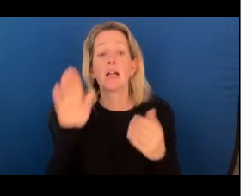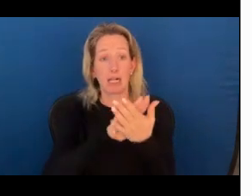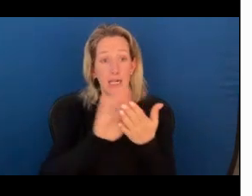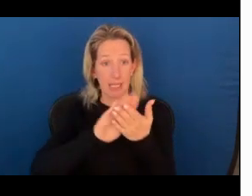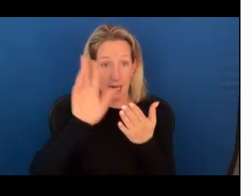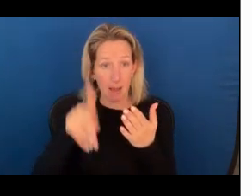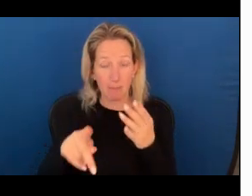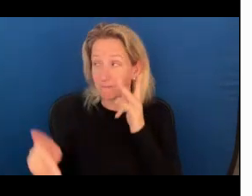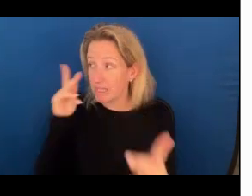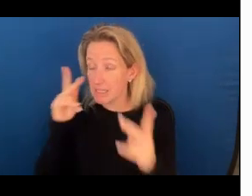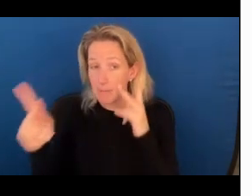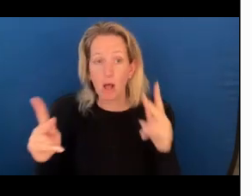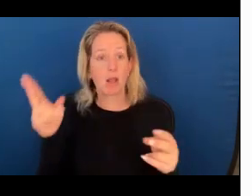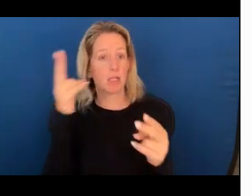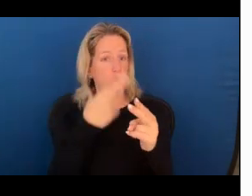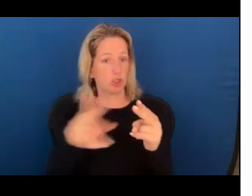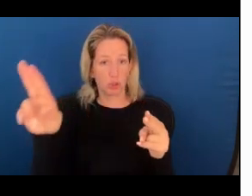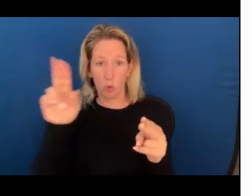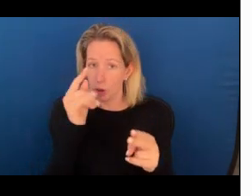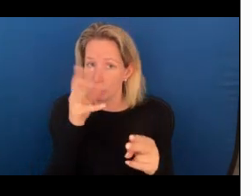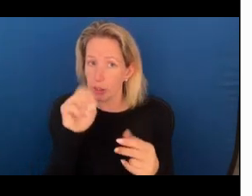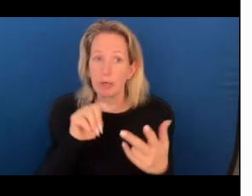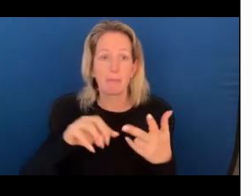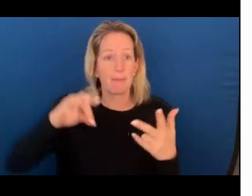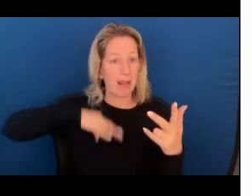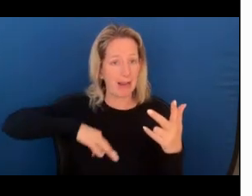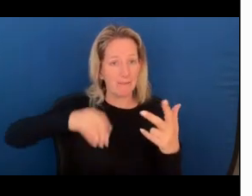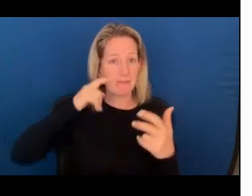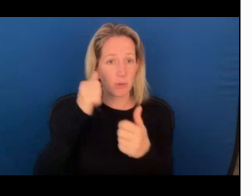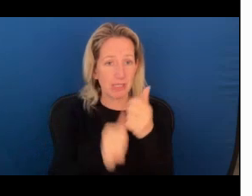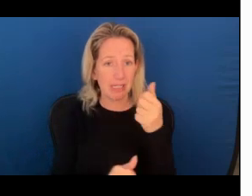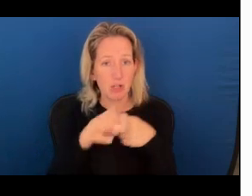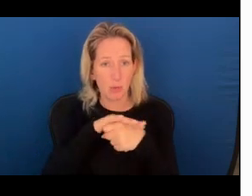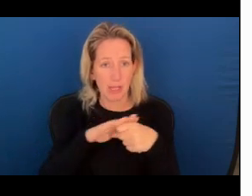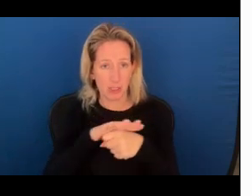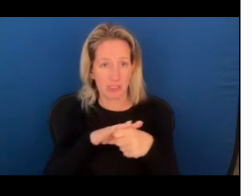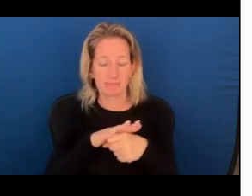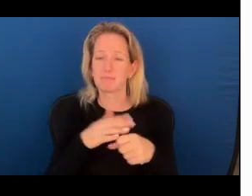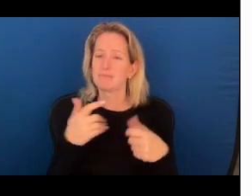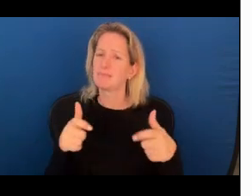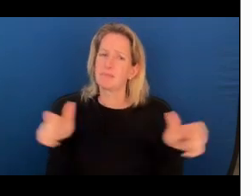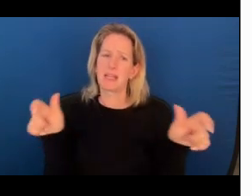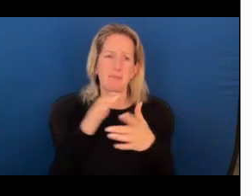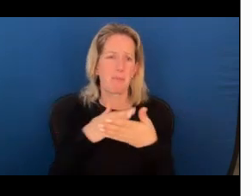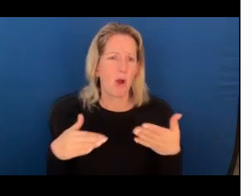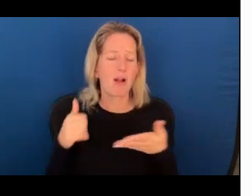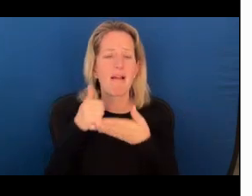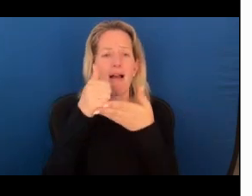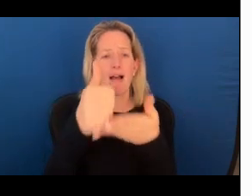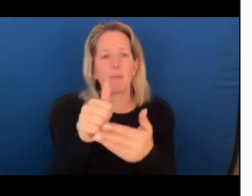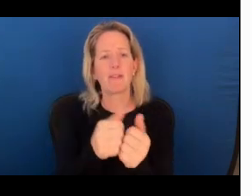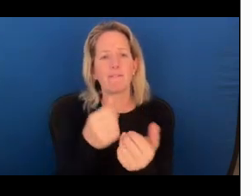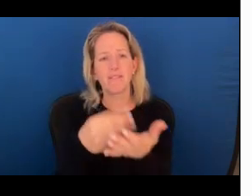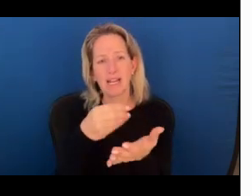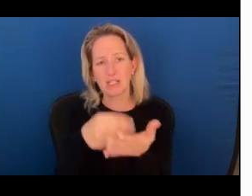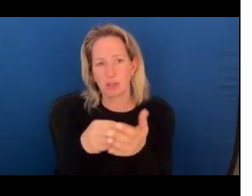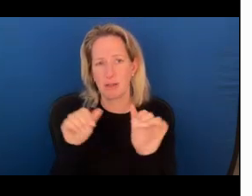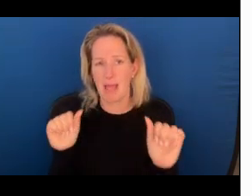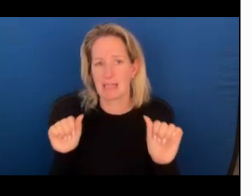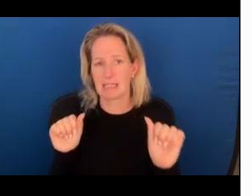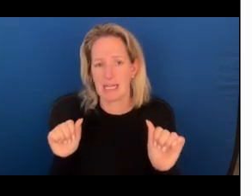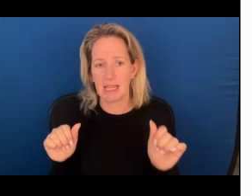term with benefits at each location. And a big part of this is helping with the financial capacity to deal with vulnerability